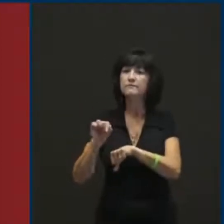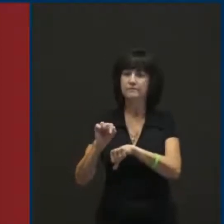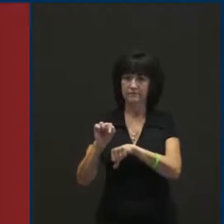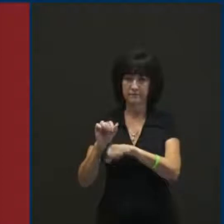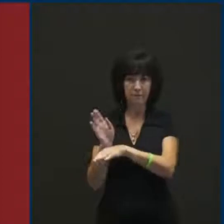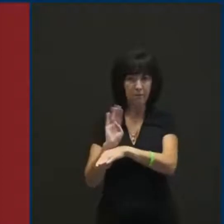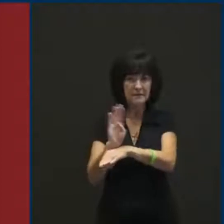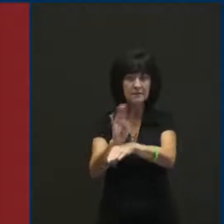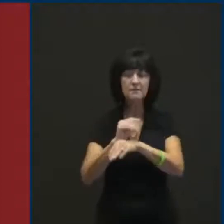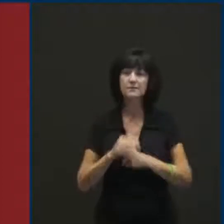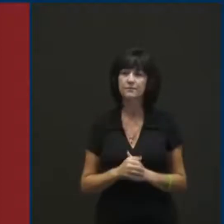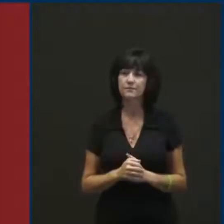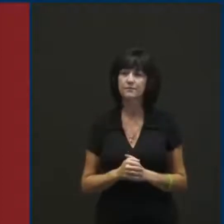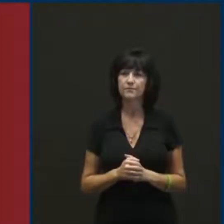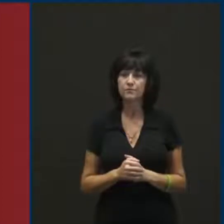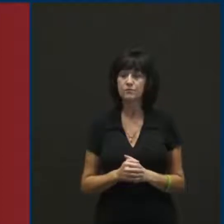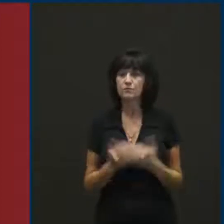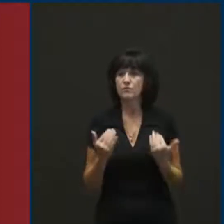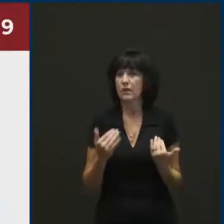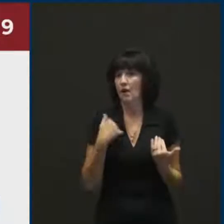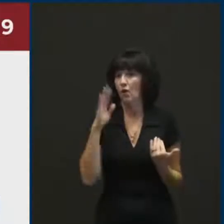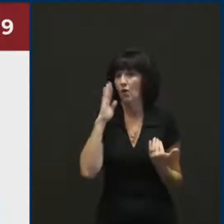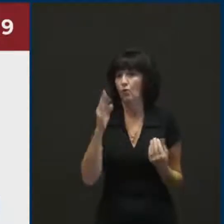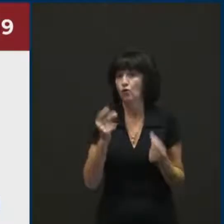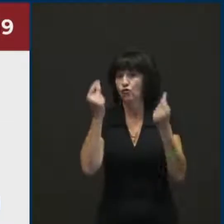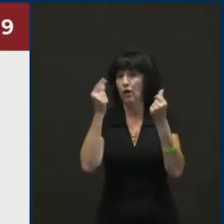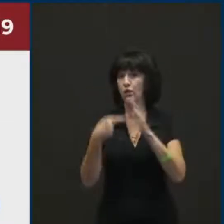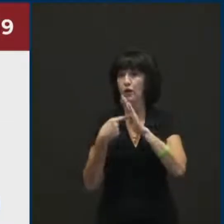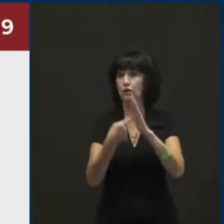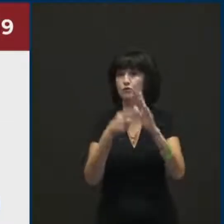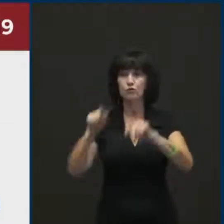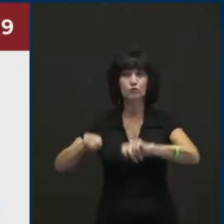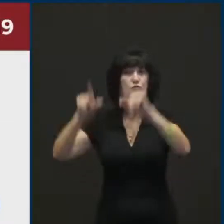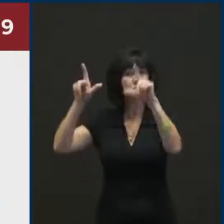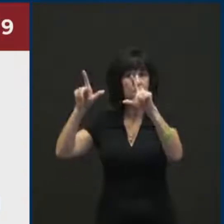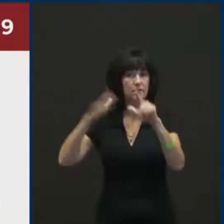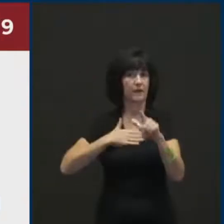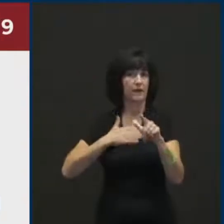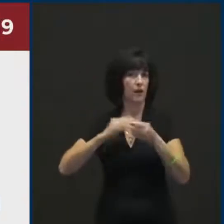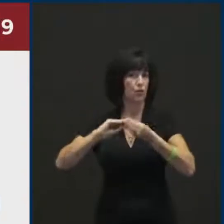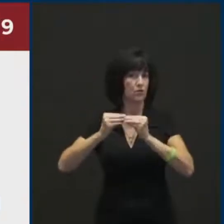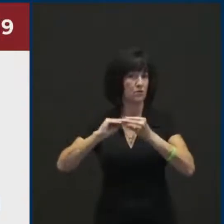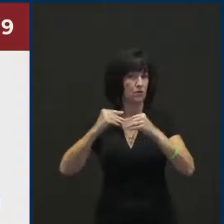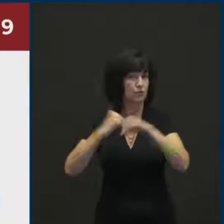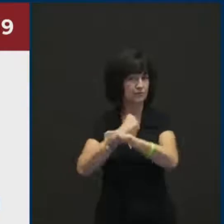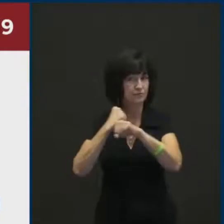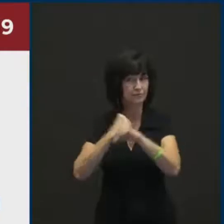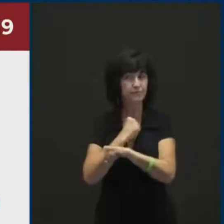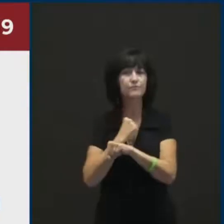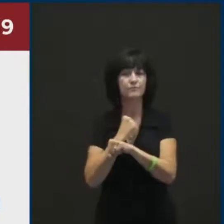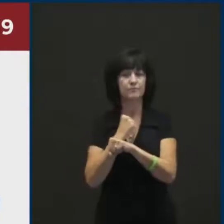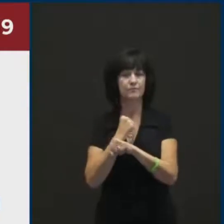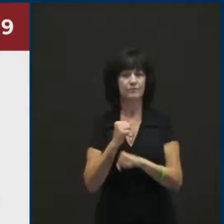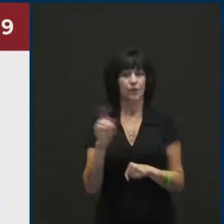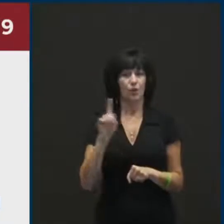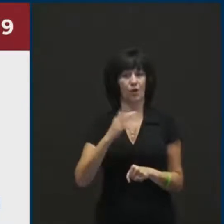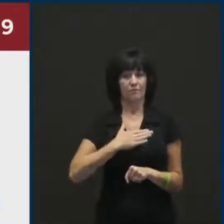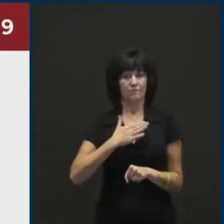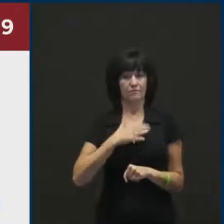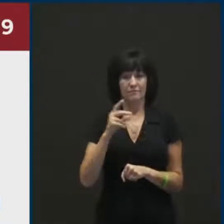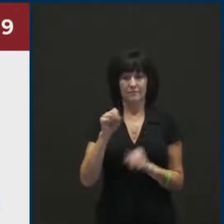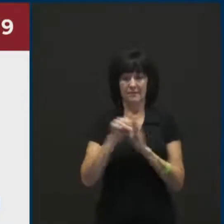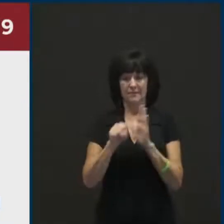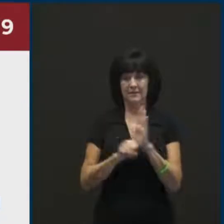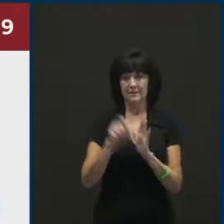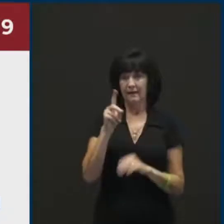go right to the data dashboard and talk about where we are in our state in terms of hospitalizations.